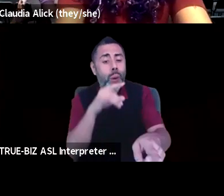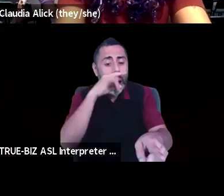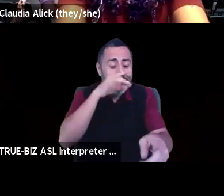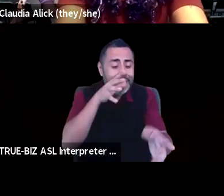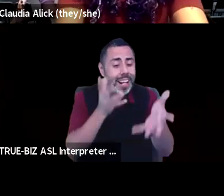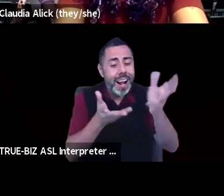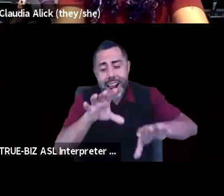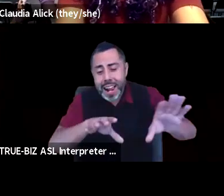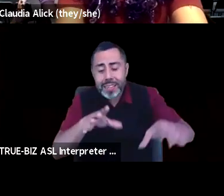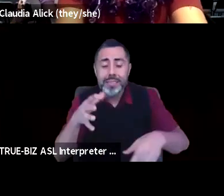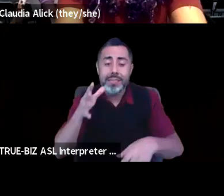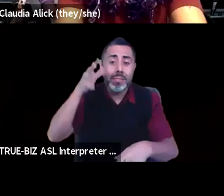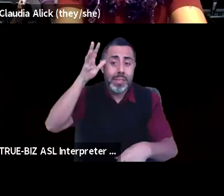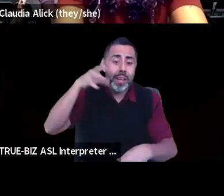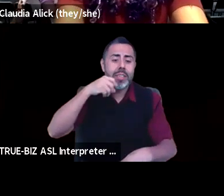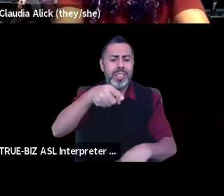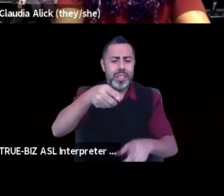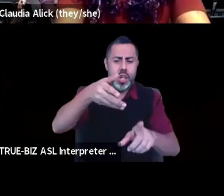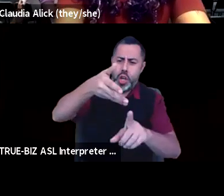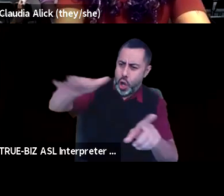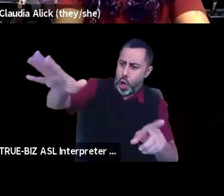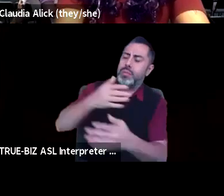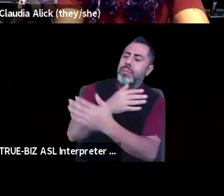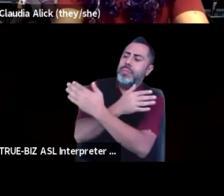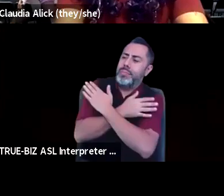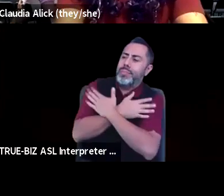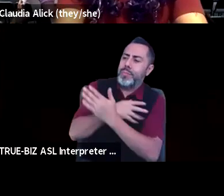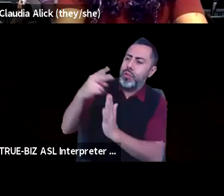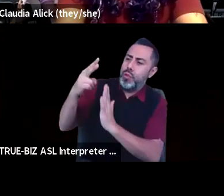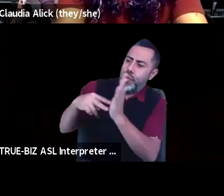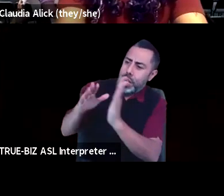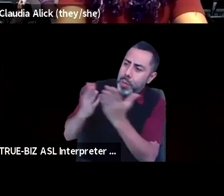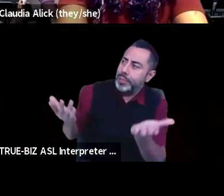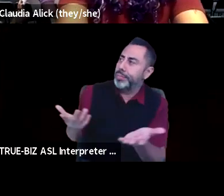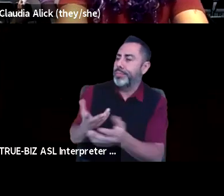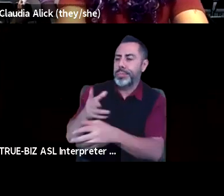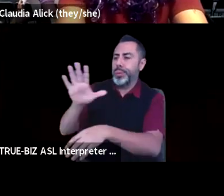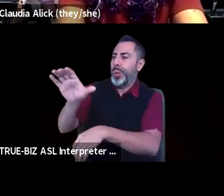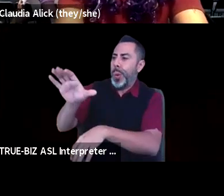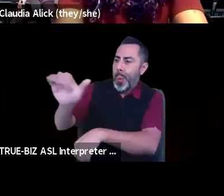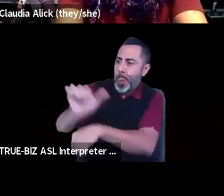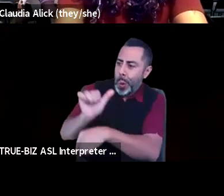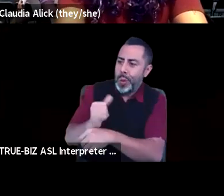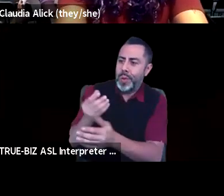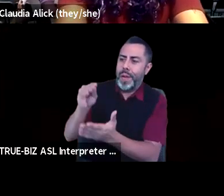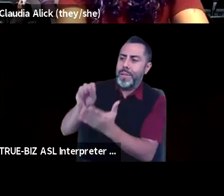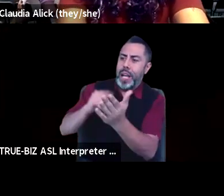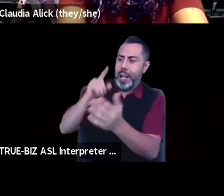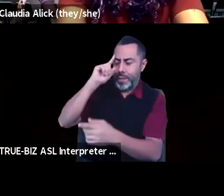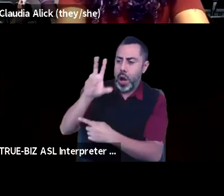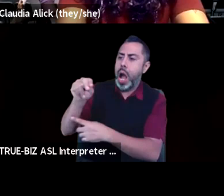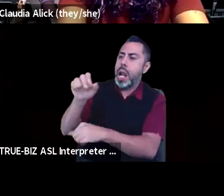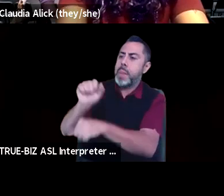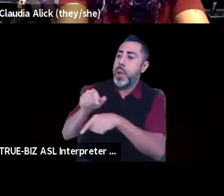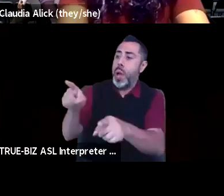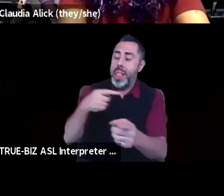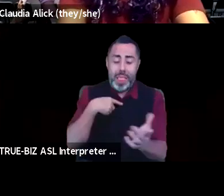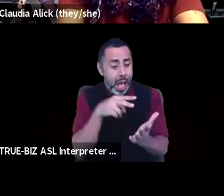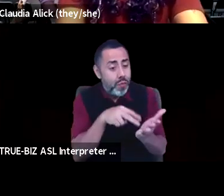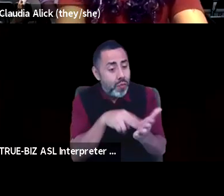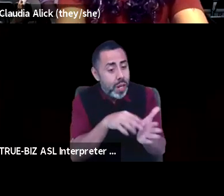and read a book or do the work or file for unemployment and do a call while you're reading a book to their children